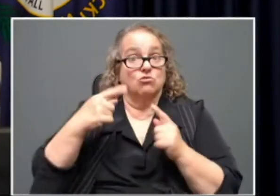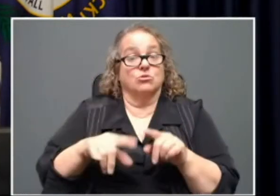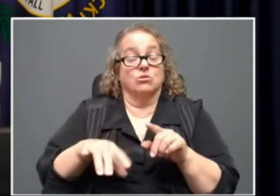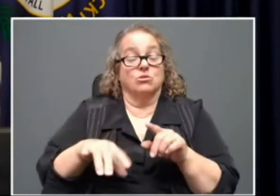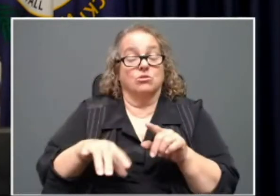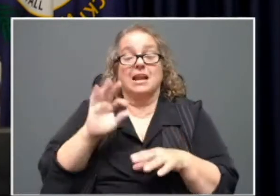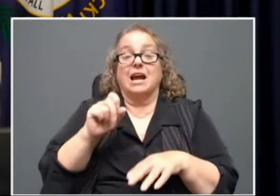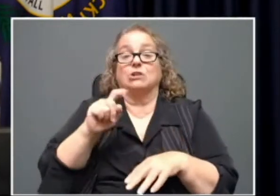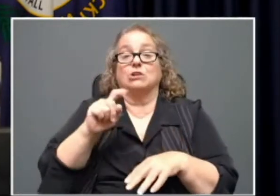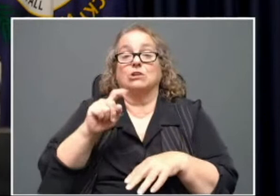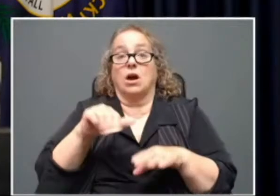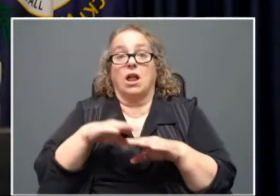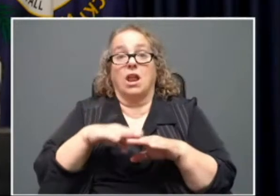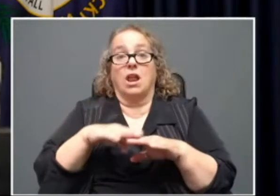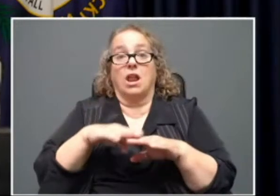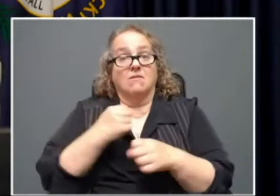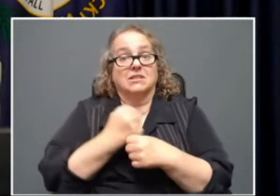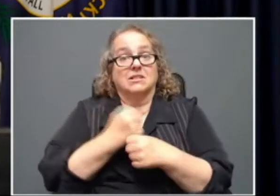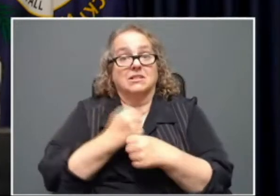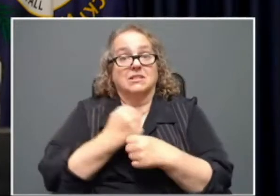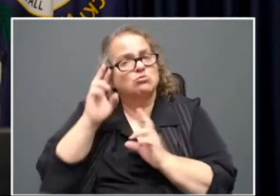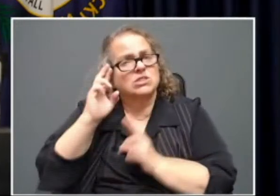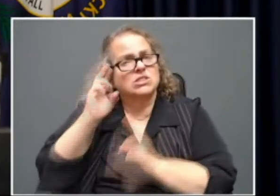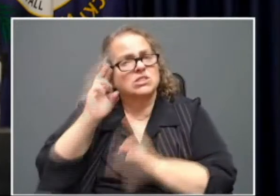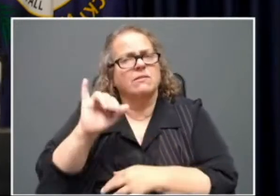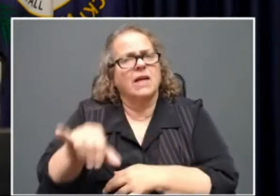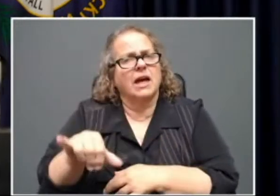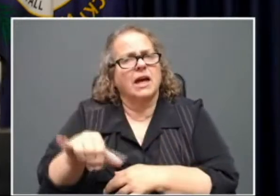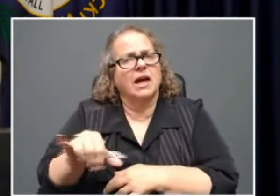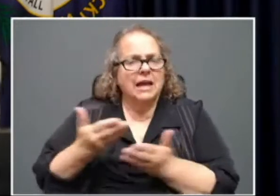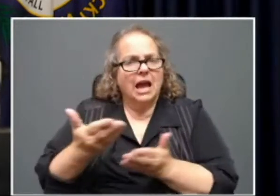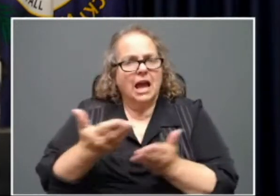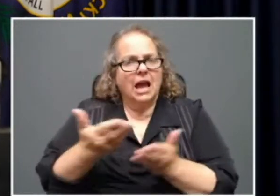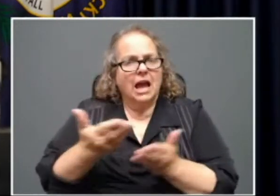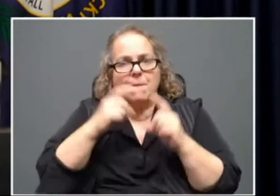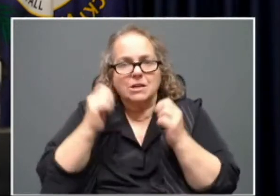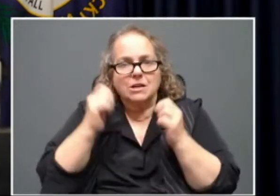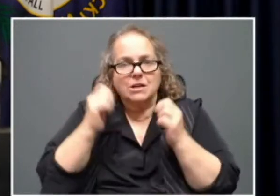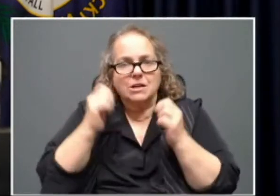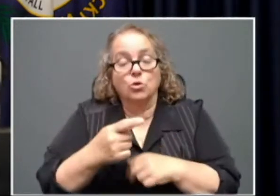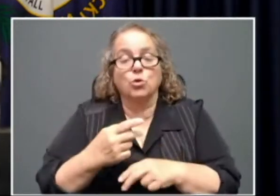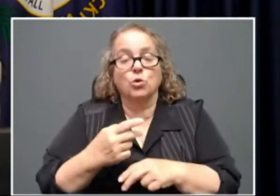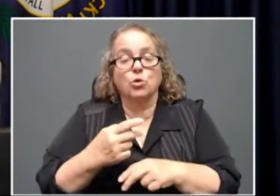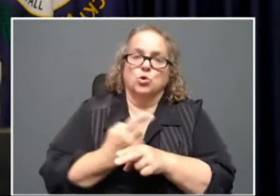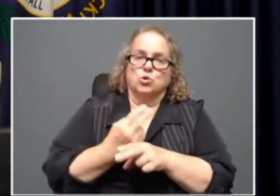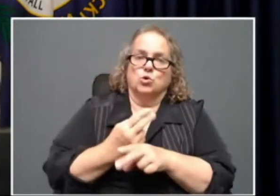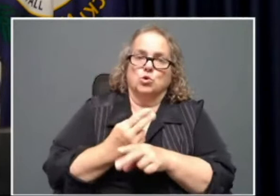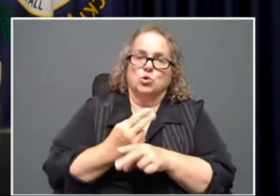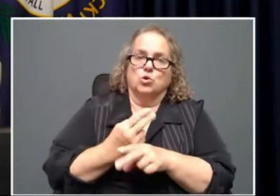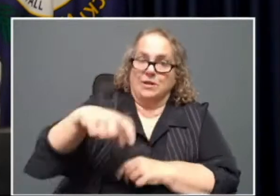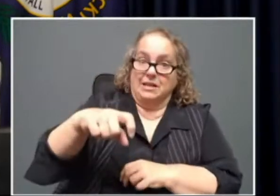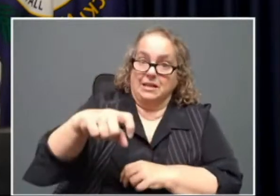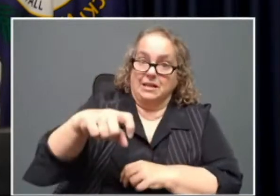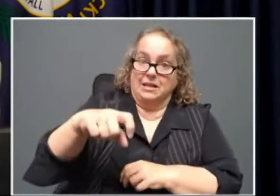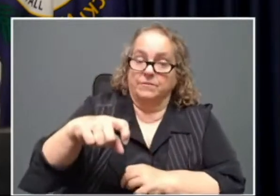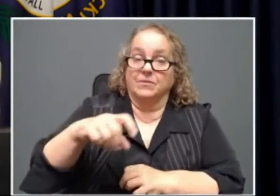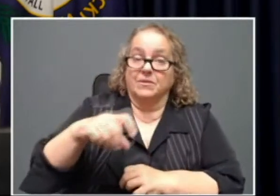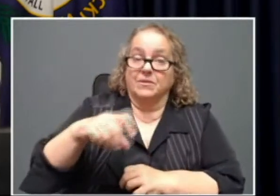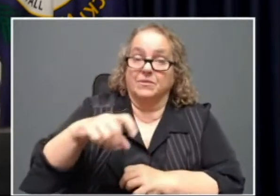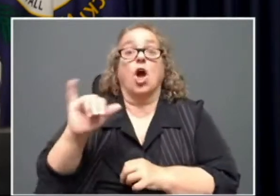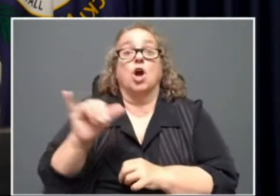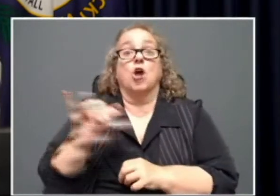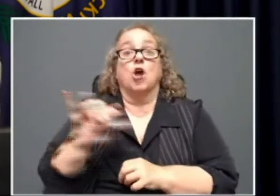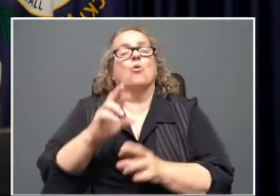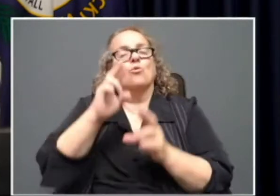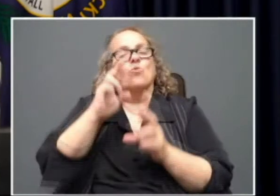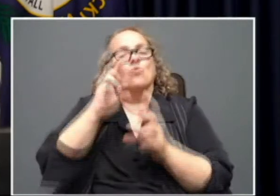safety, you need to respect that. Carry your mask on you. Use it when you need to. And also, let's respect people out